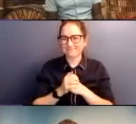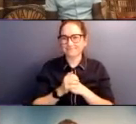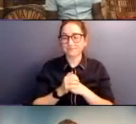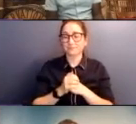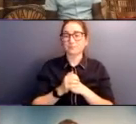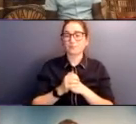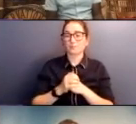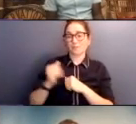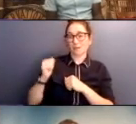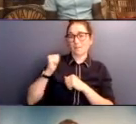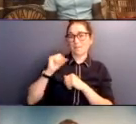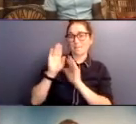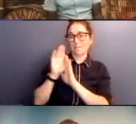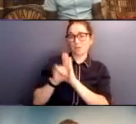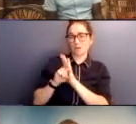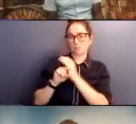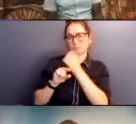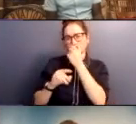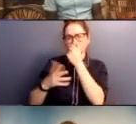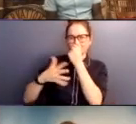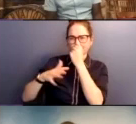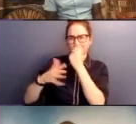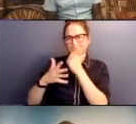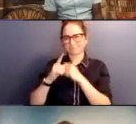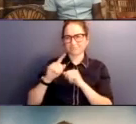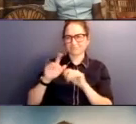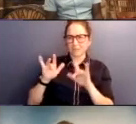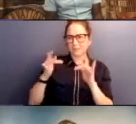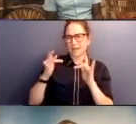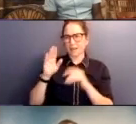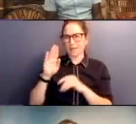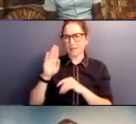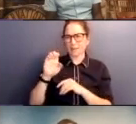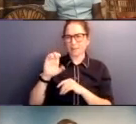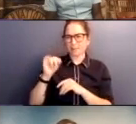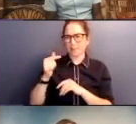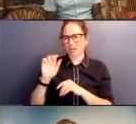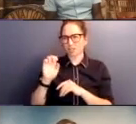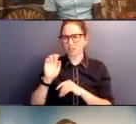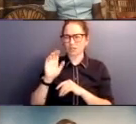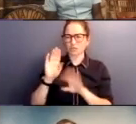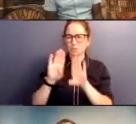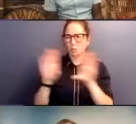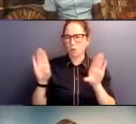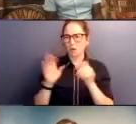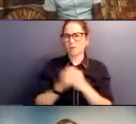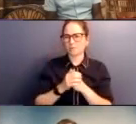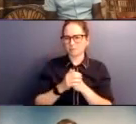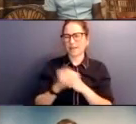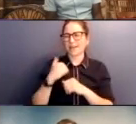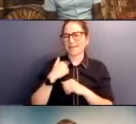Background is a pale beige wall with glass